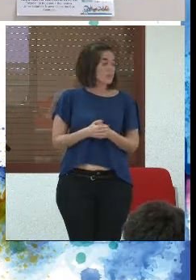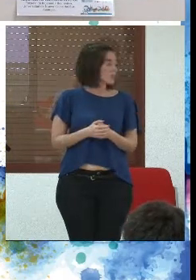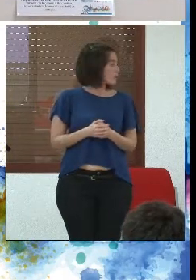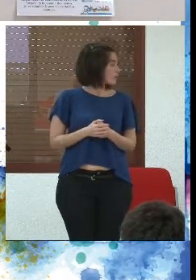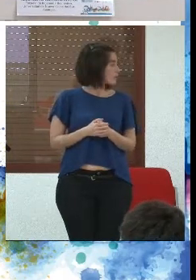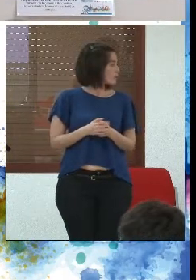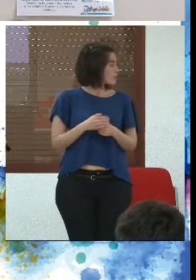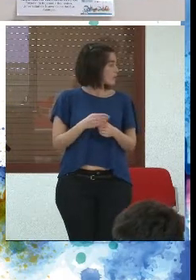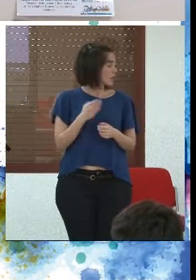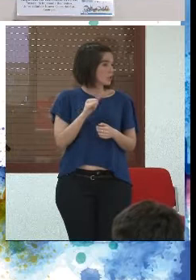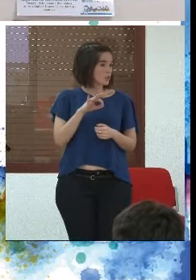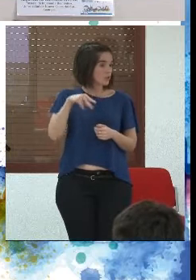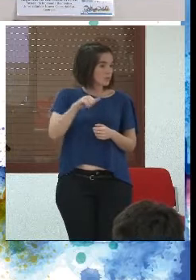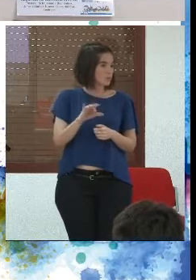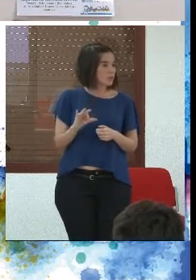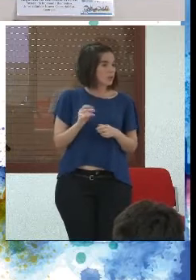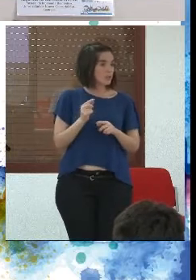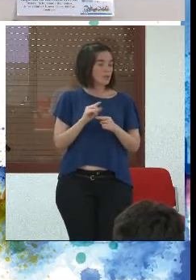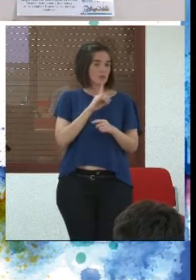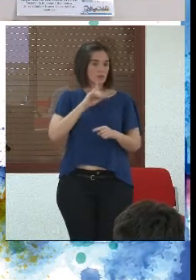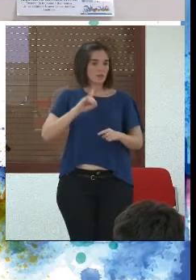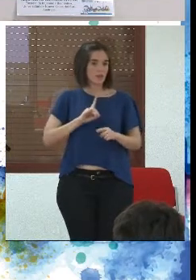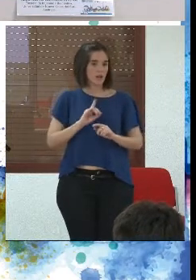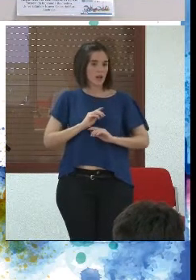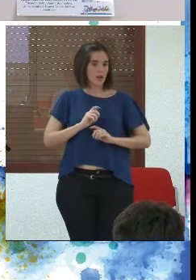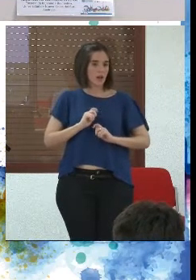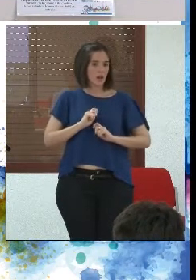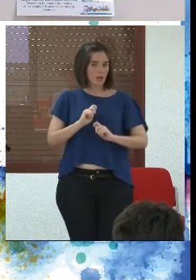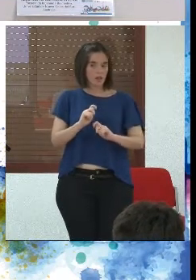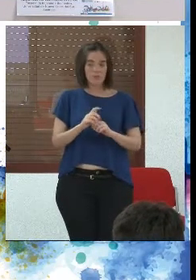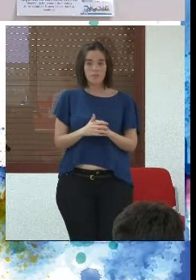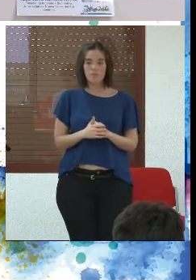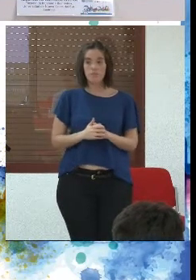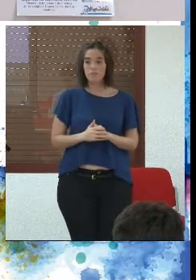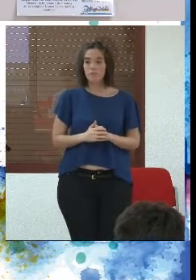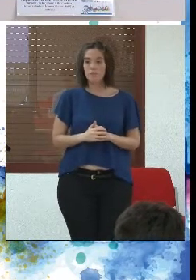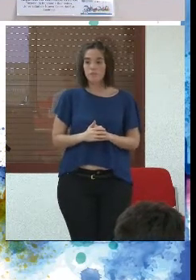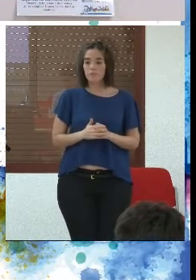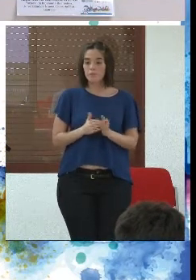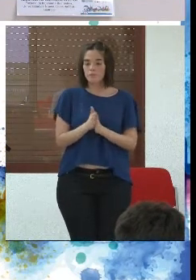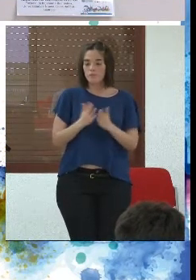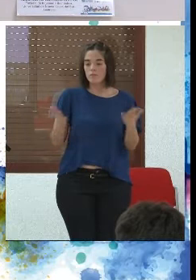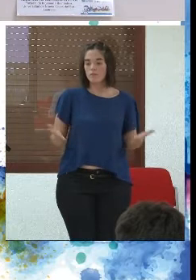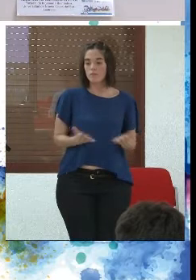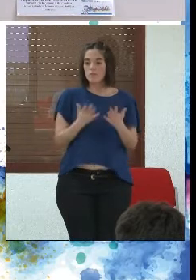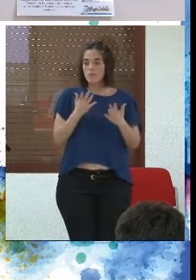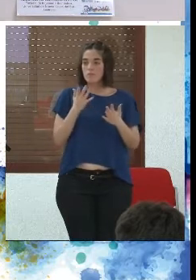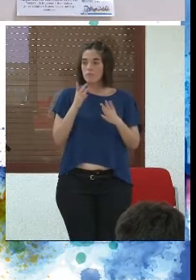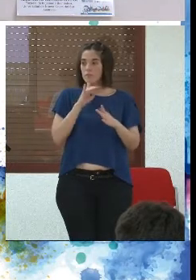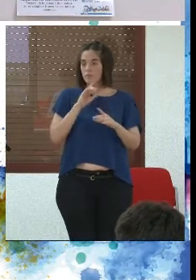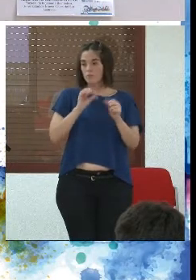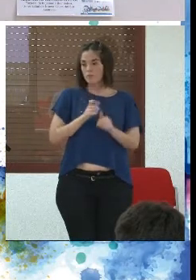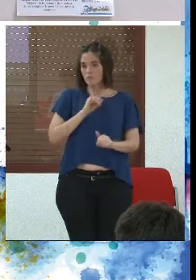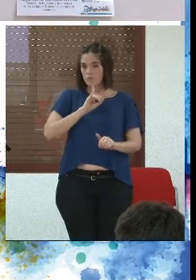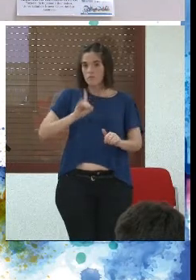phase and you release it while the knee is moving. When it is on the air. electroestimula el It